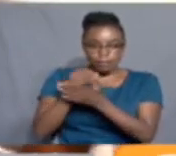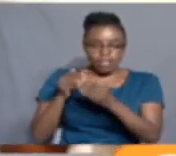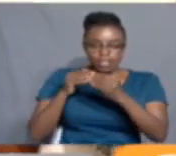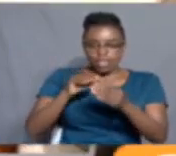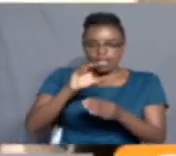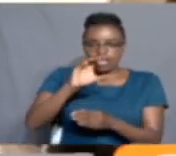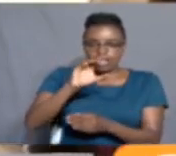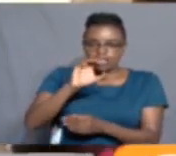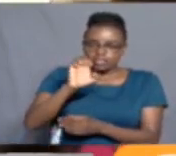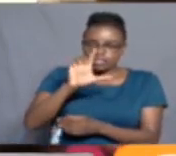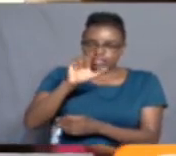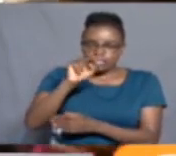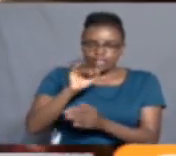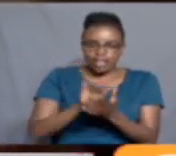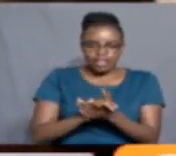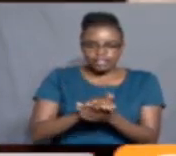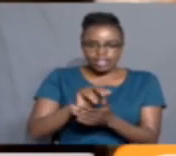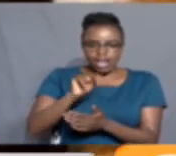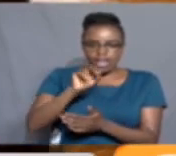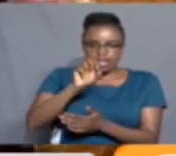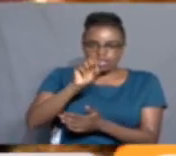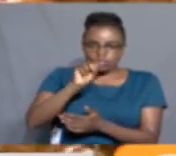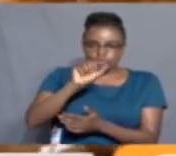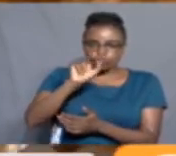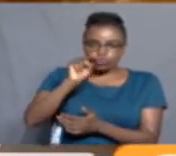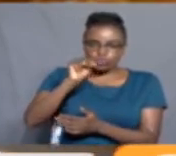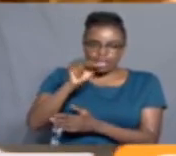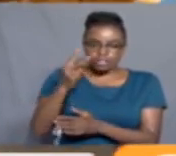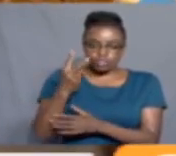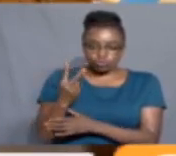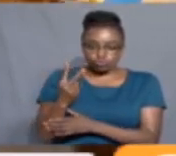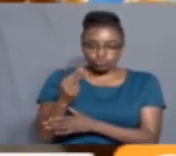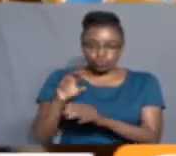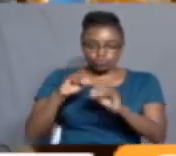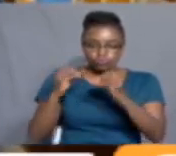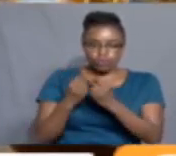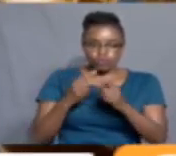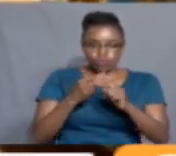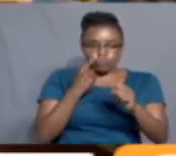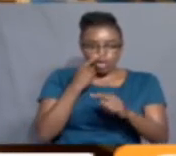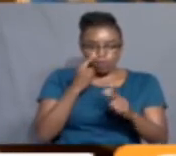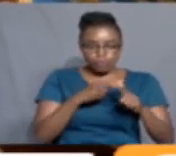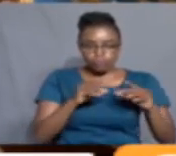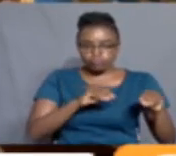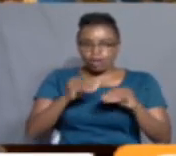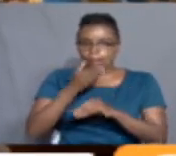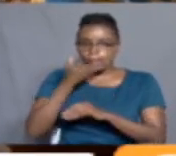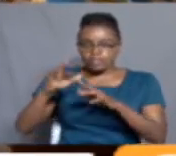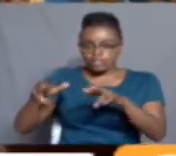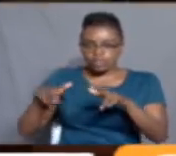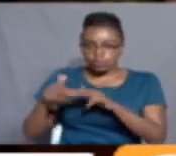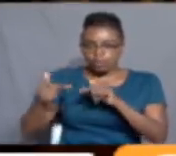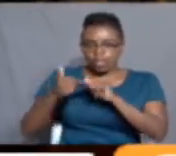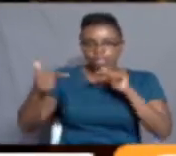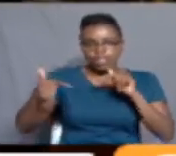Cecilia Nyukabi and Susan Onyancha, the two organizations moved the family from their home to a better room across the